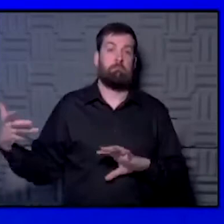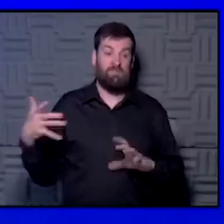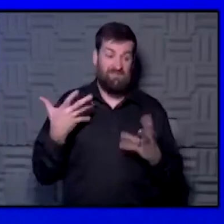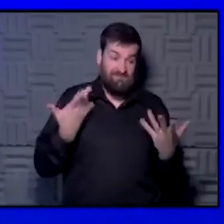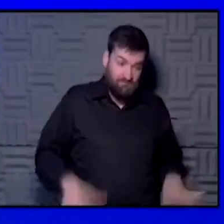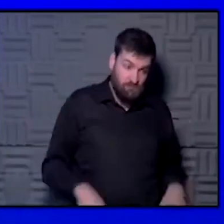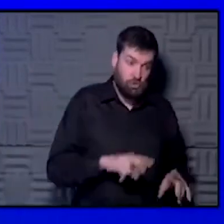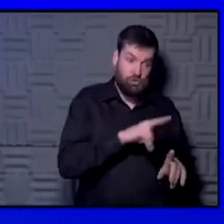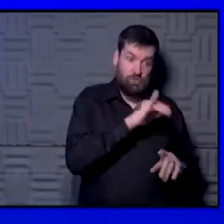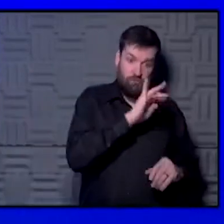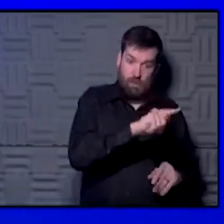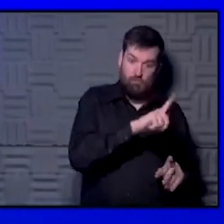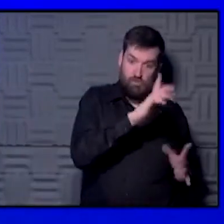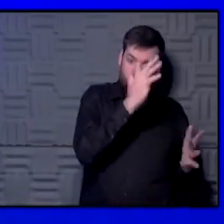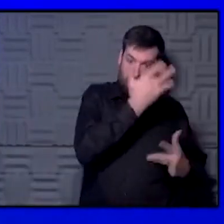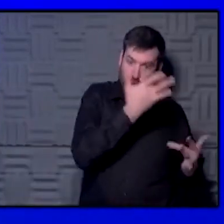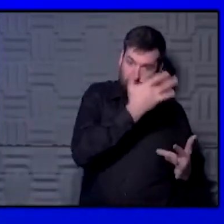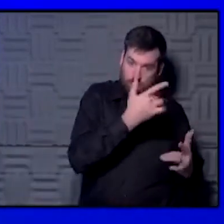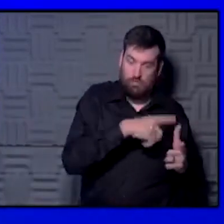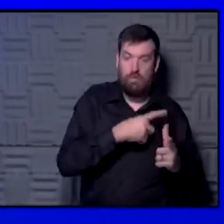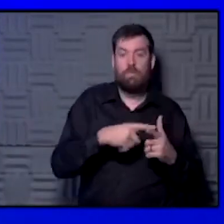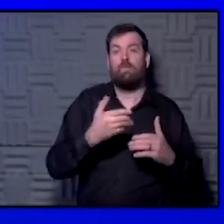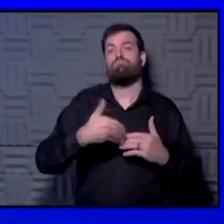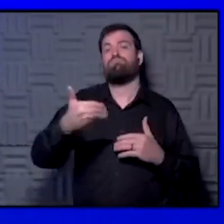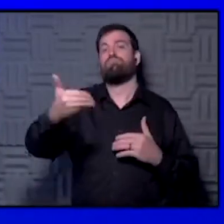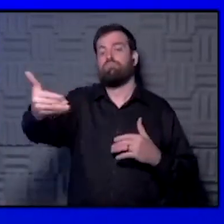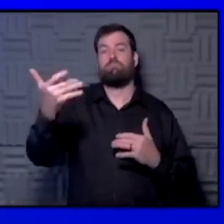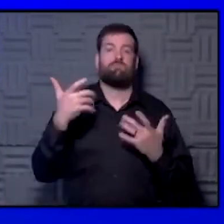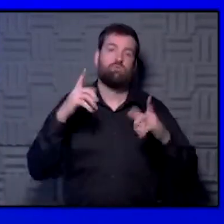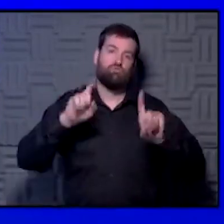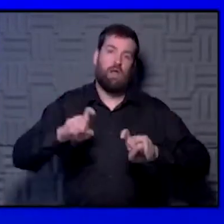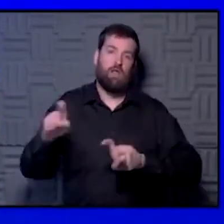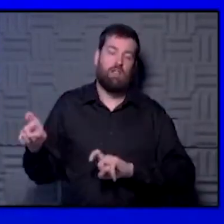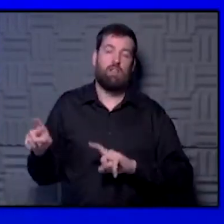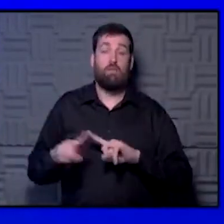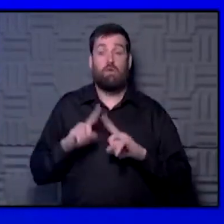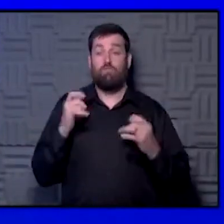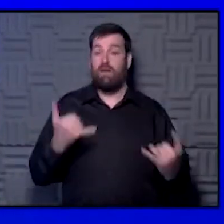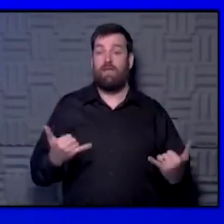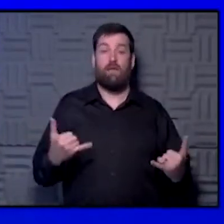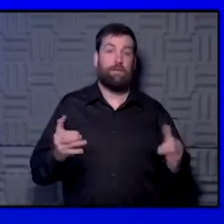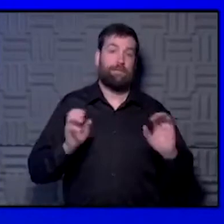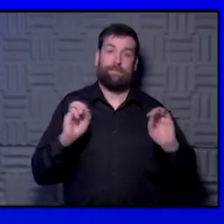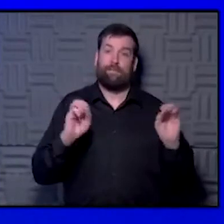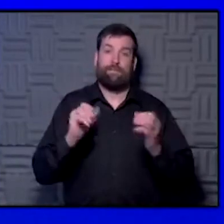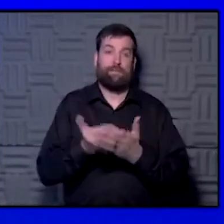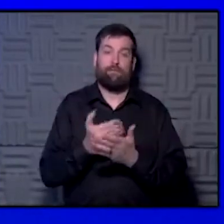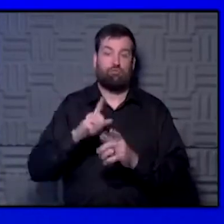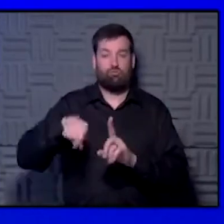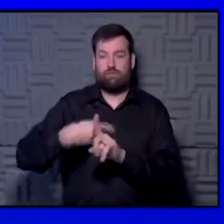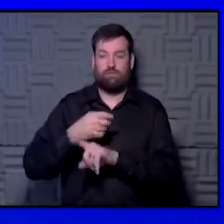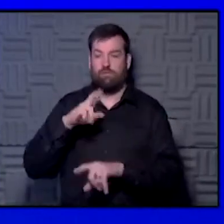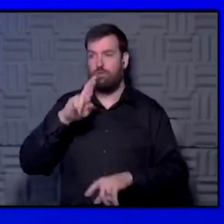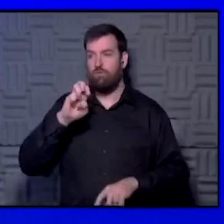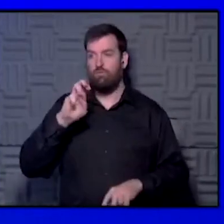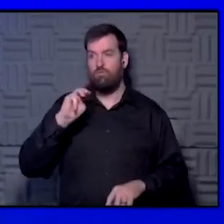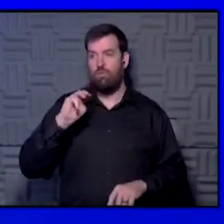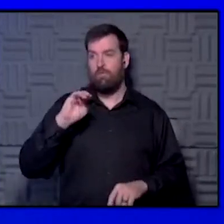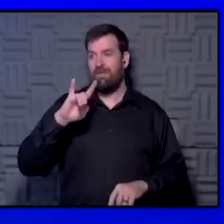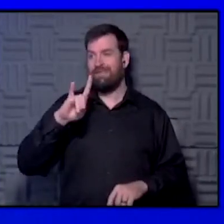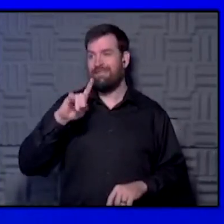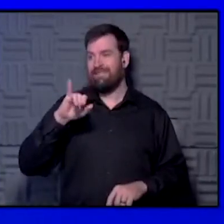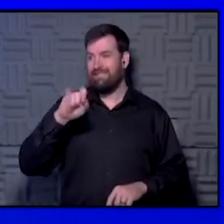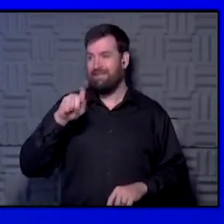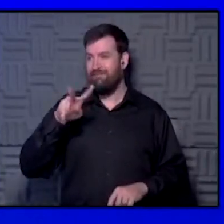initial viral infection. So there are those continuing trials that are going on, but as of yet, there's nothing new other than remdesivir, convalescent